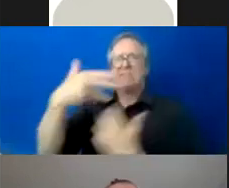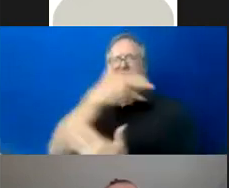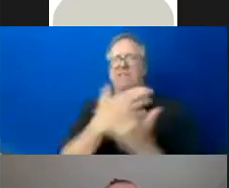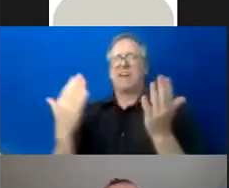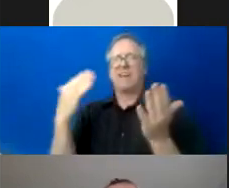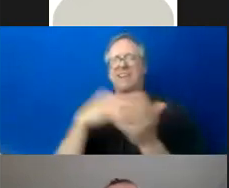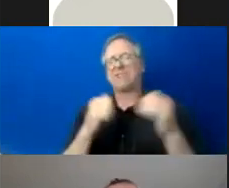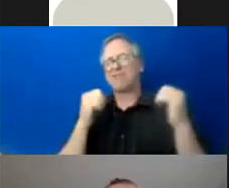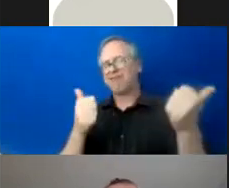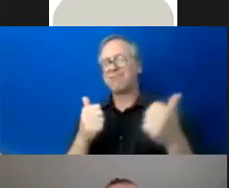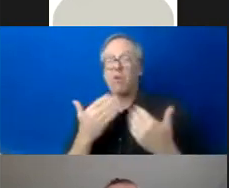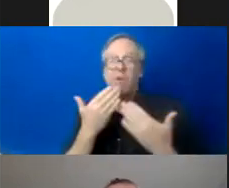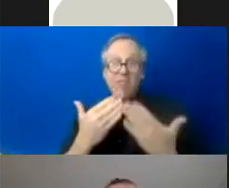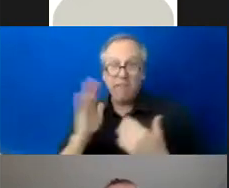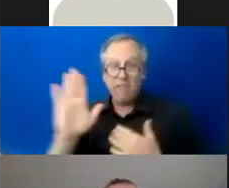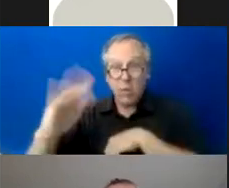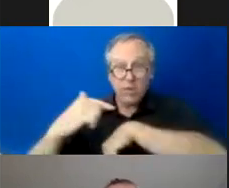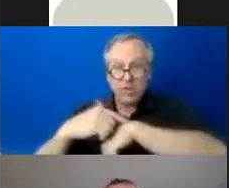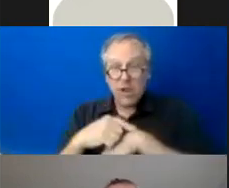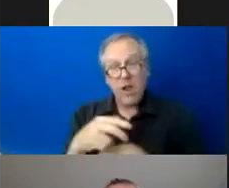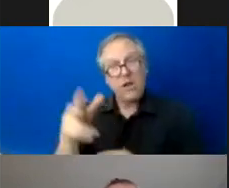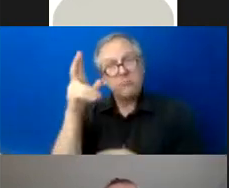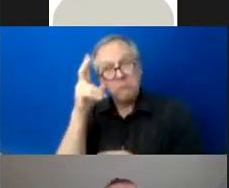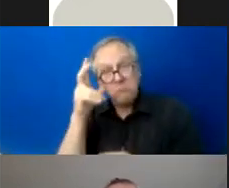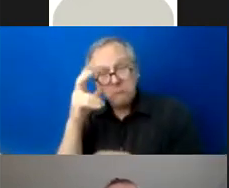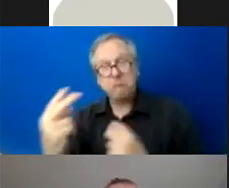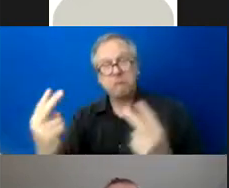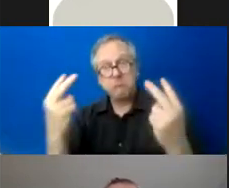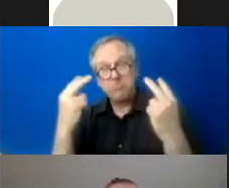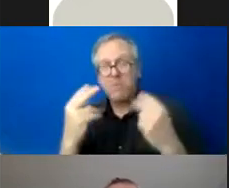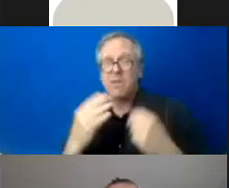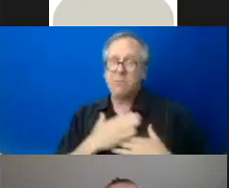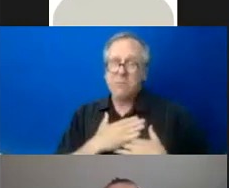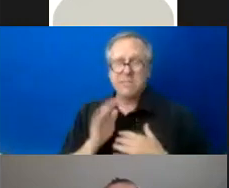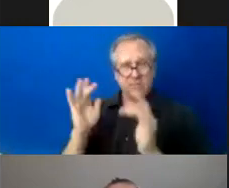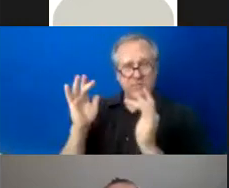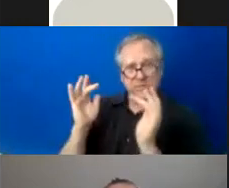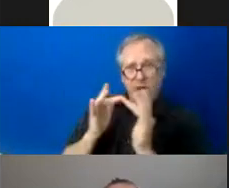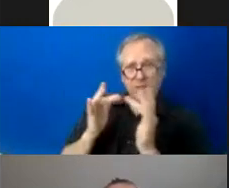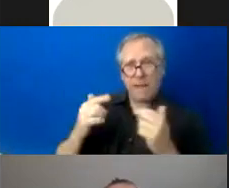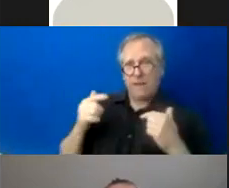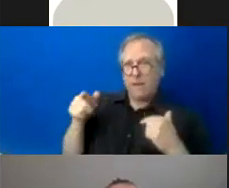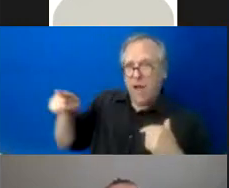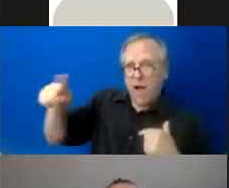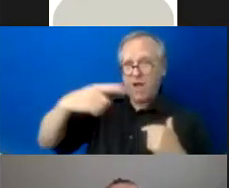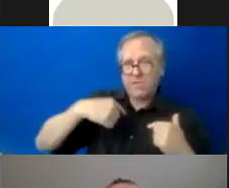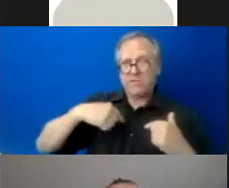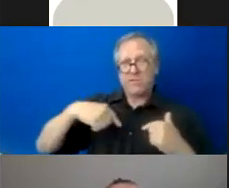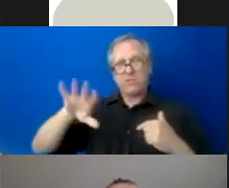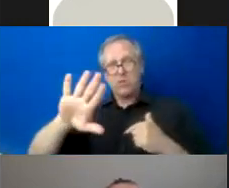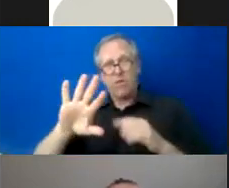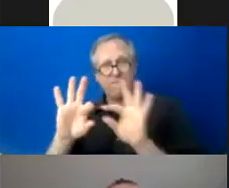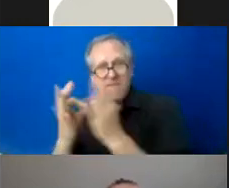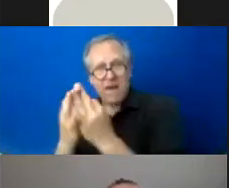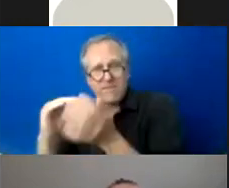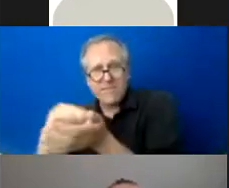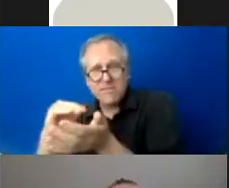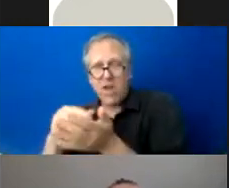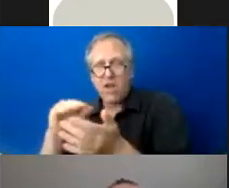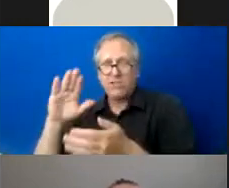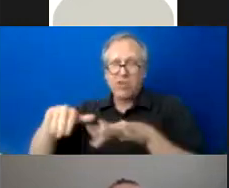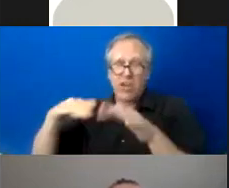listening, and please feel free to reach out to your pediatrician and reach out to us, and we're happy to work with you on